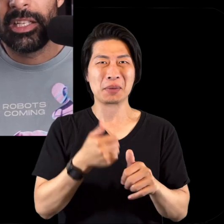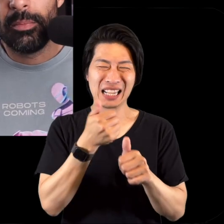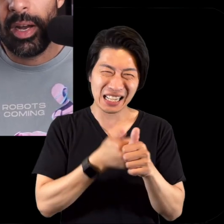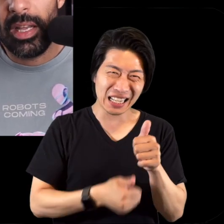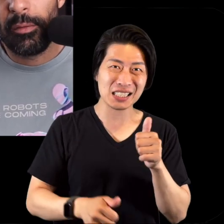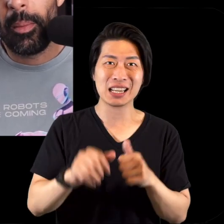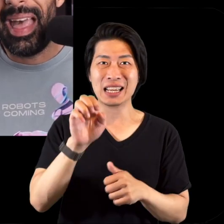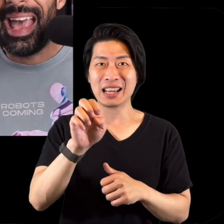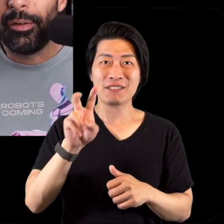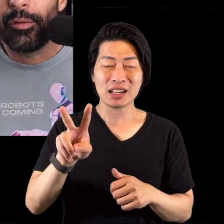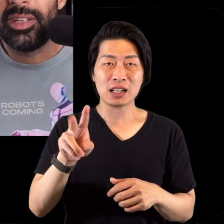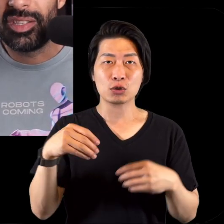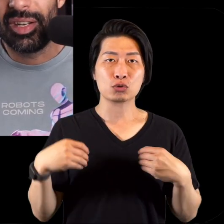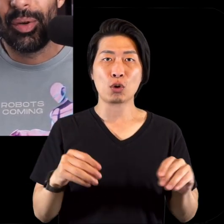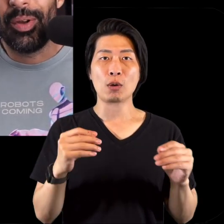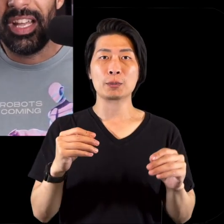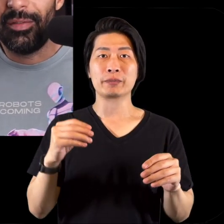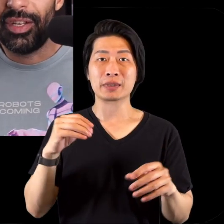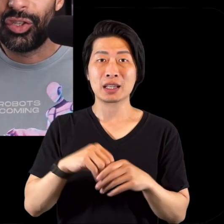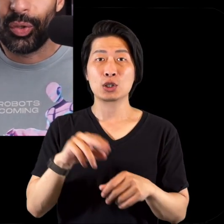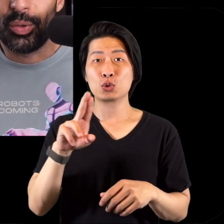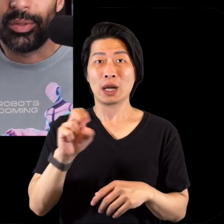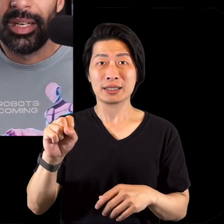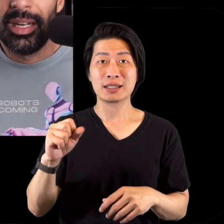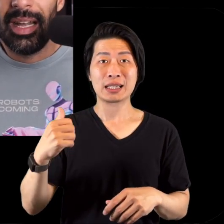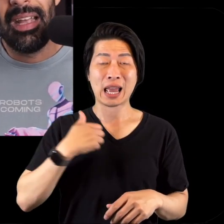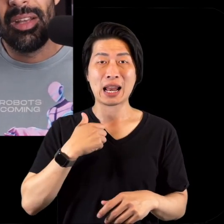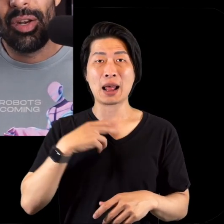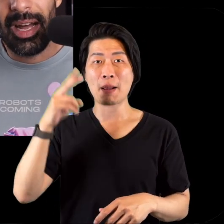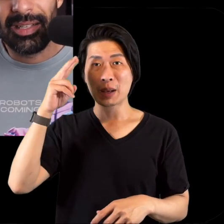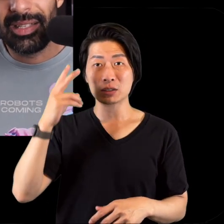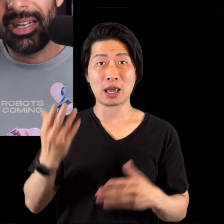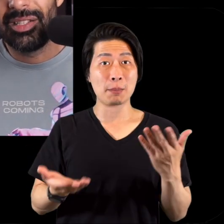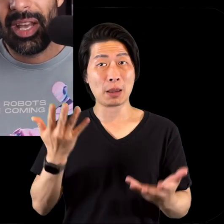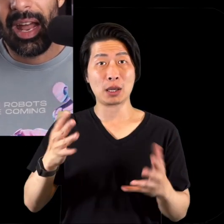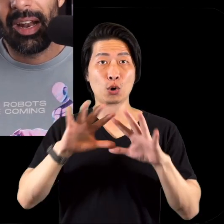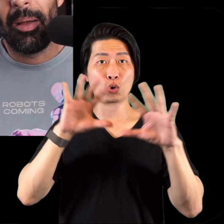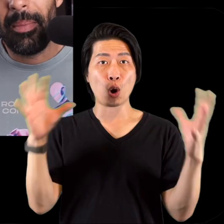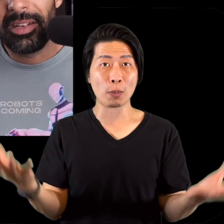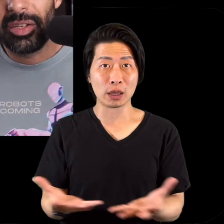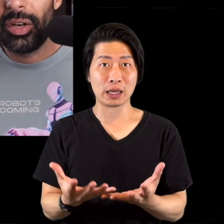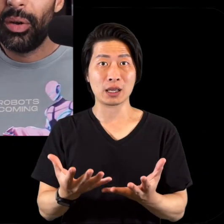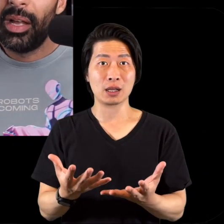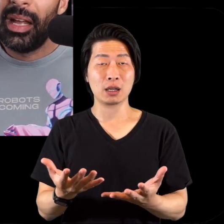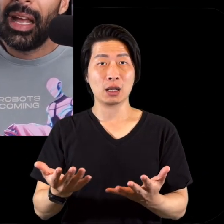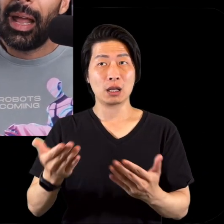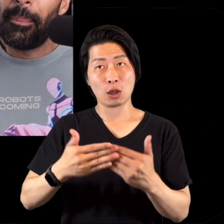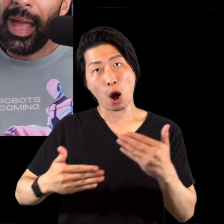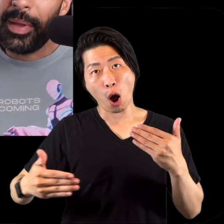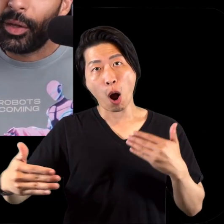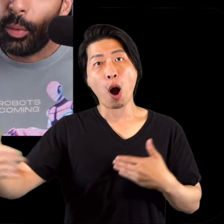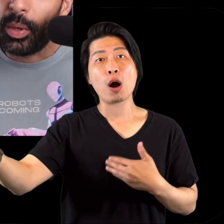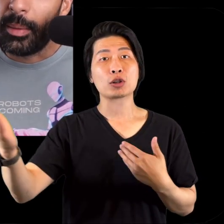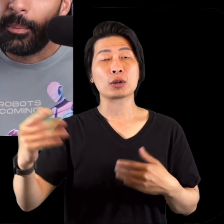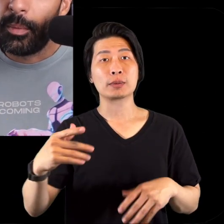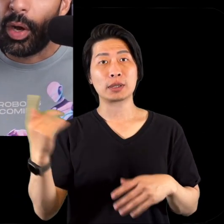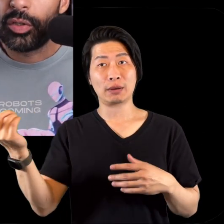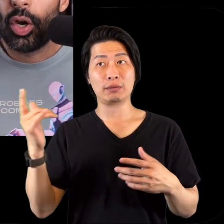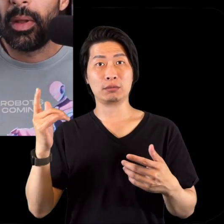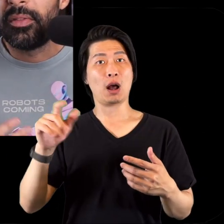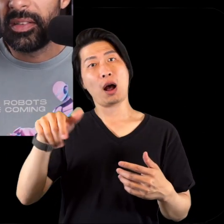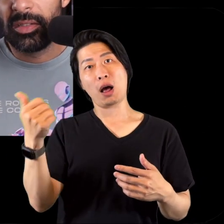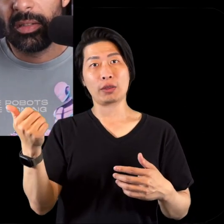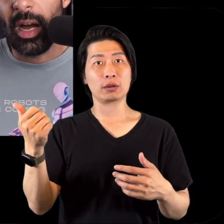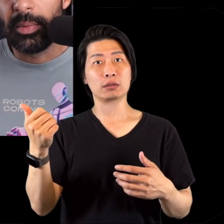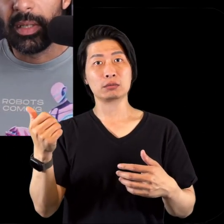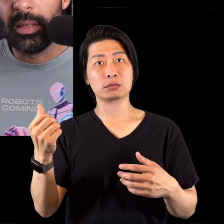essentially makes money from every single EV sold in the United States, Canada, and Mexico, and maybe globally, long